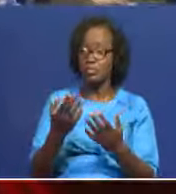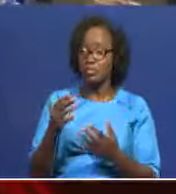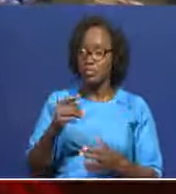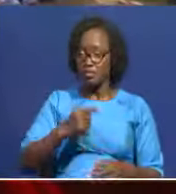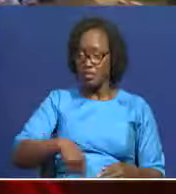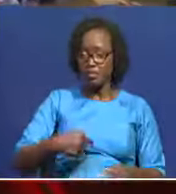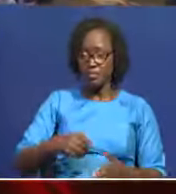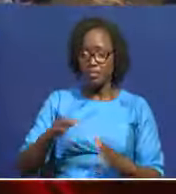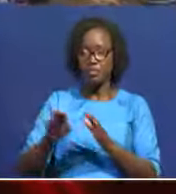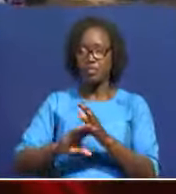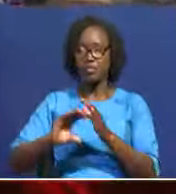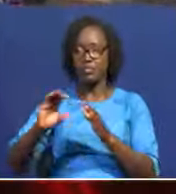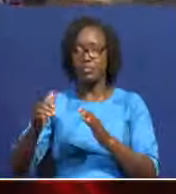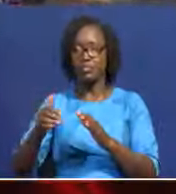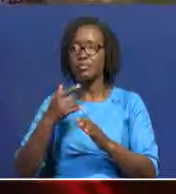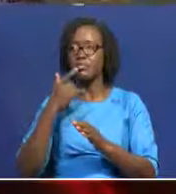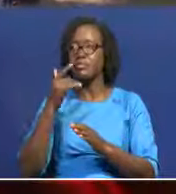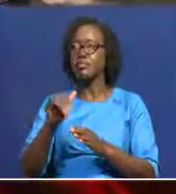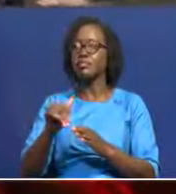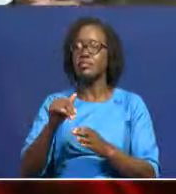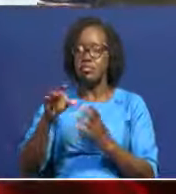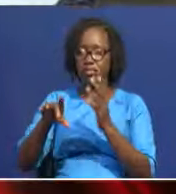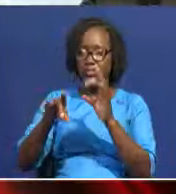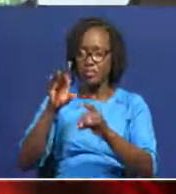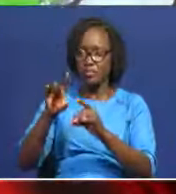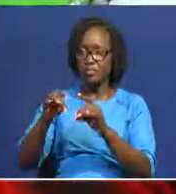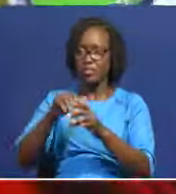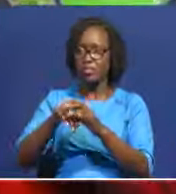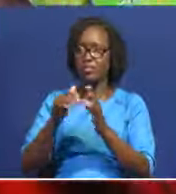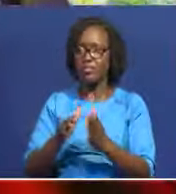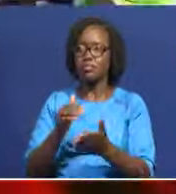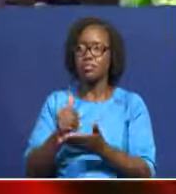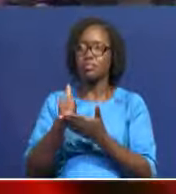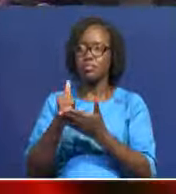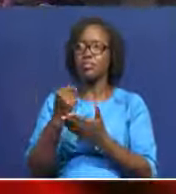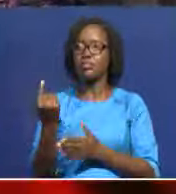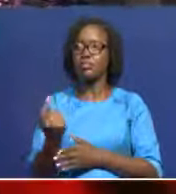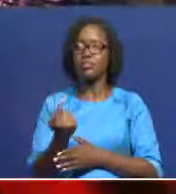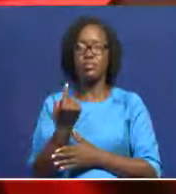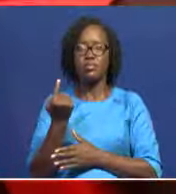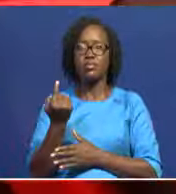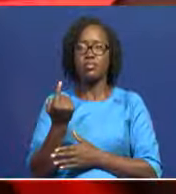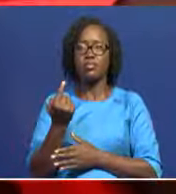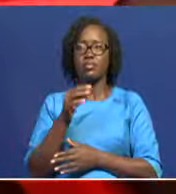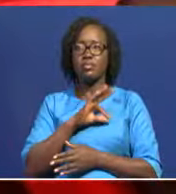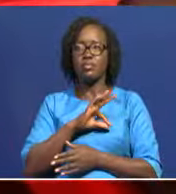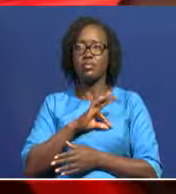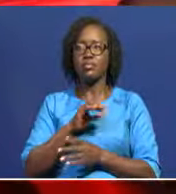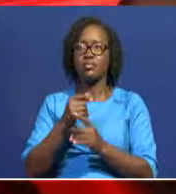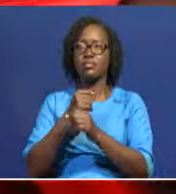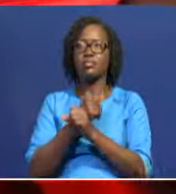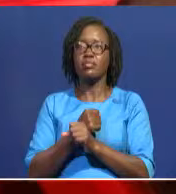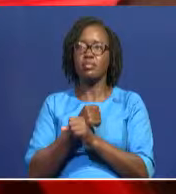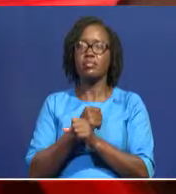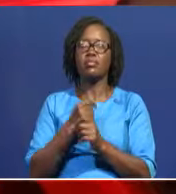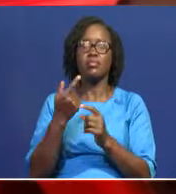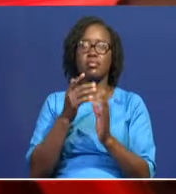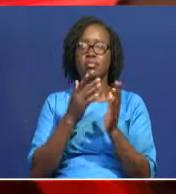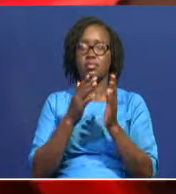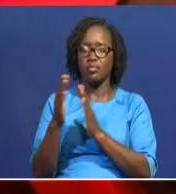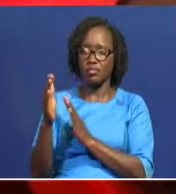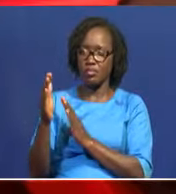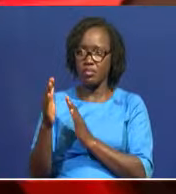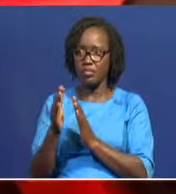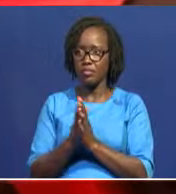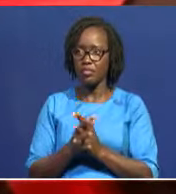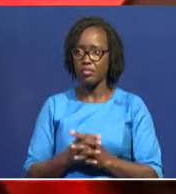sub-county, Pastor Dorcas said she has identified an investor who will help the widows to earn from the conservation of mangroves at